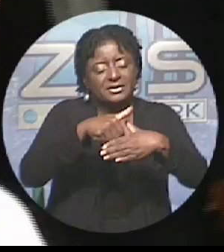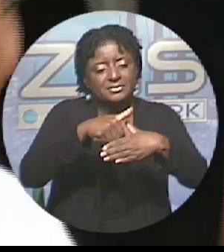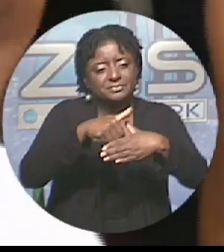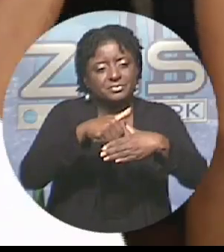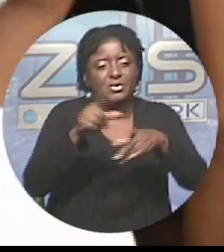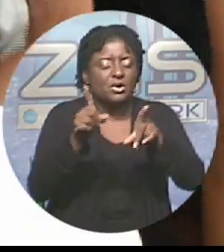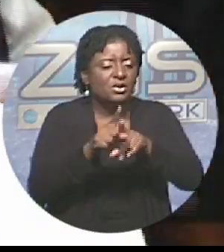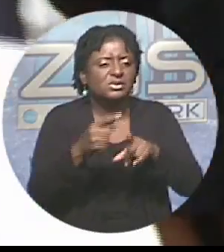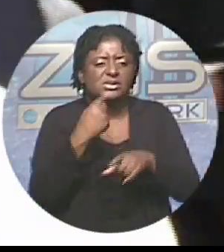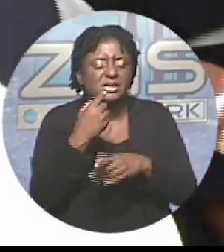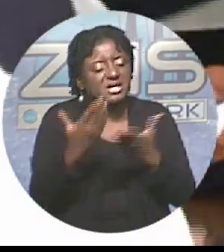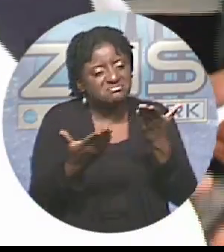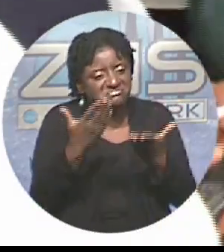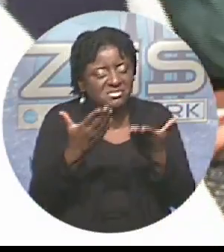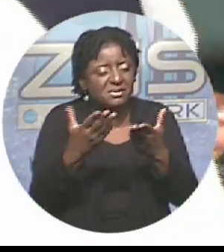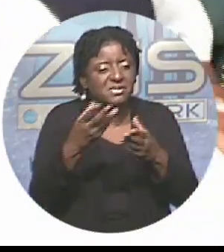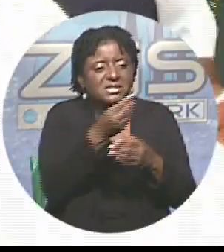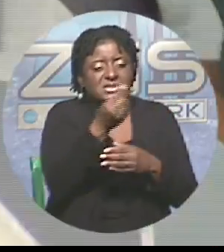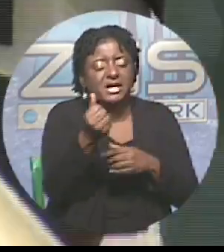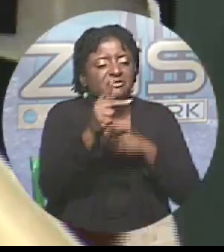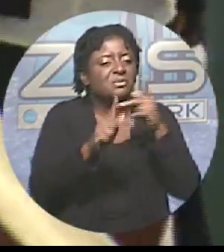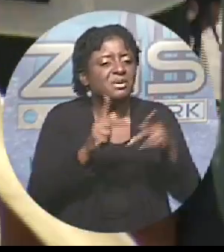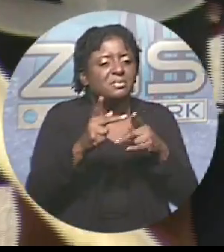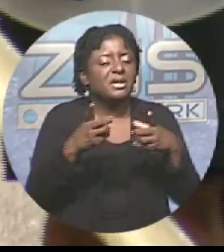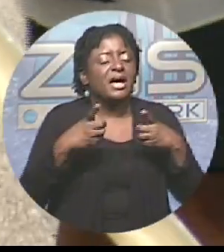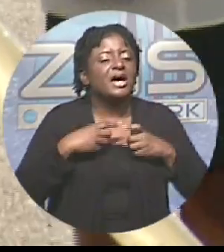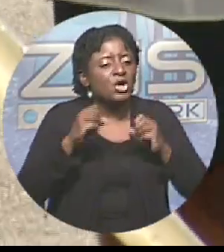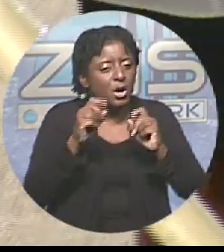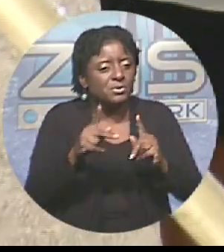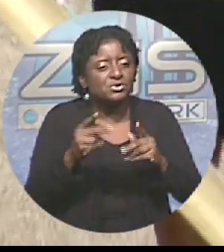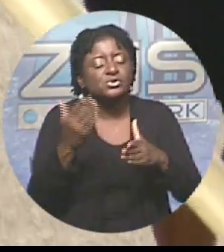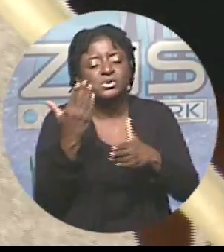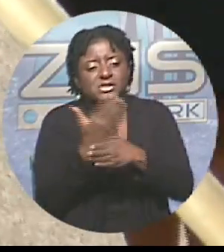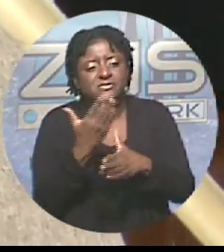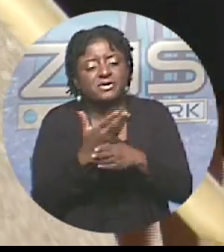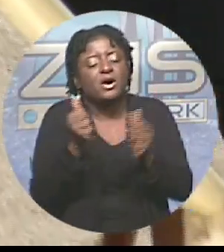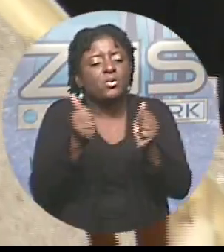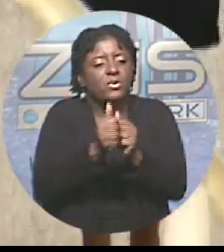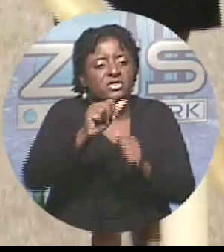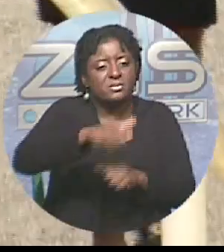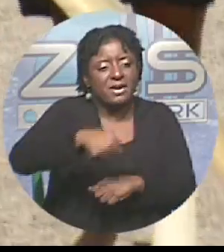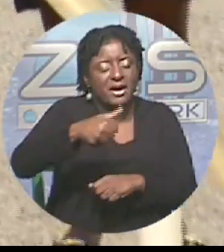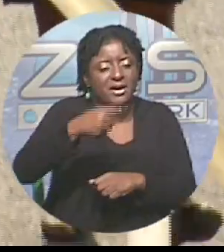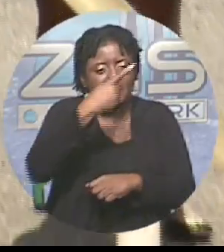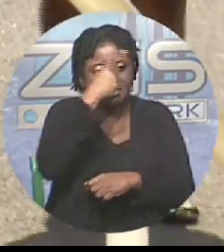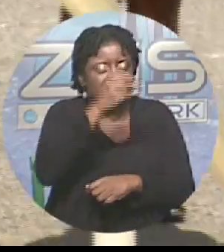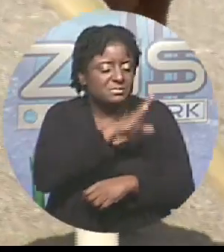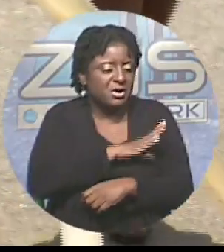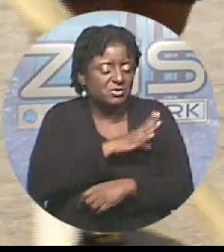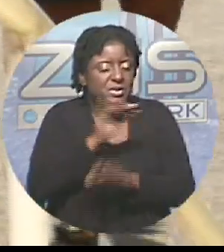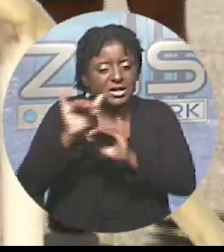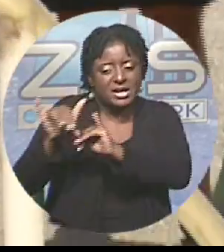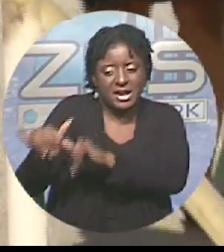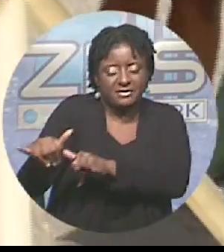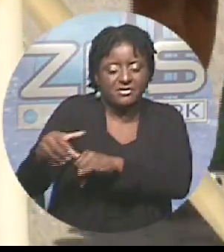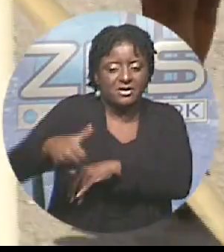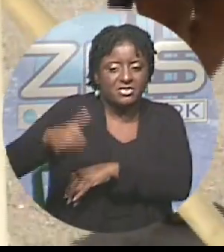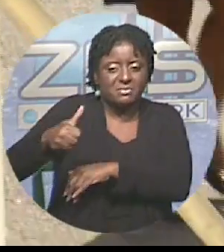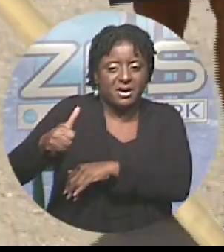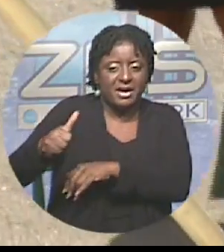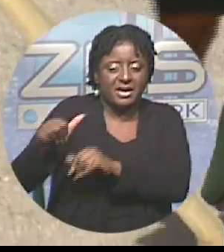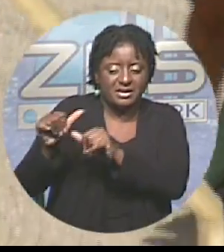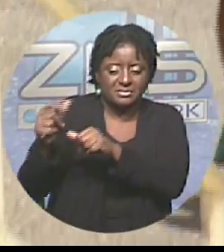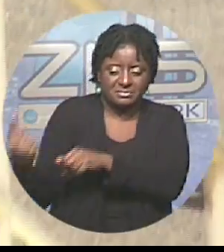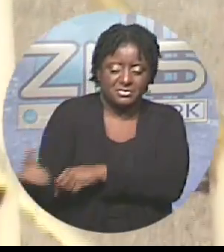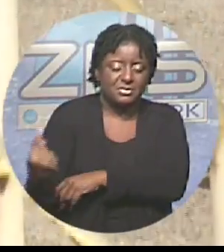that several people had the opportunity to tamper with or interfere with the bag, as Boswick left the bag unattended at the Grand Bahama International Airport